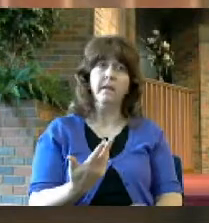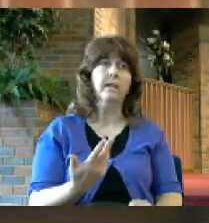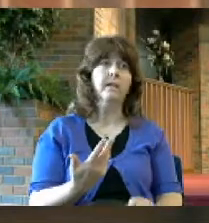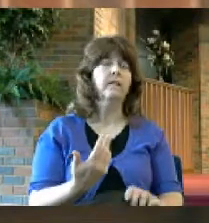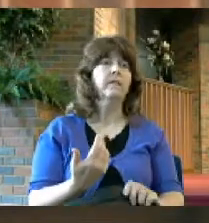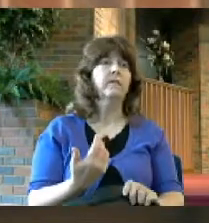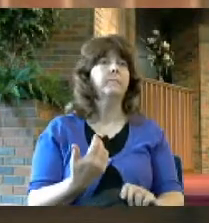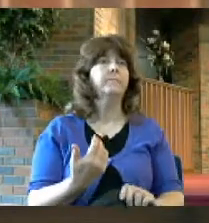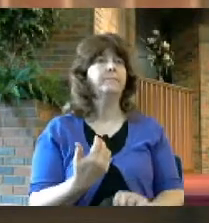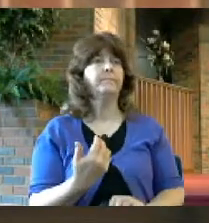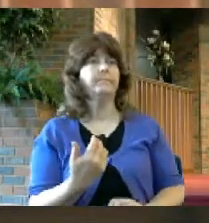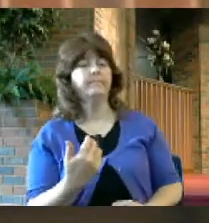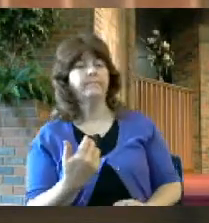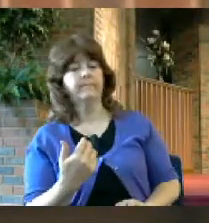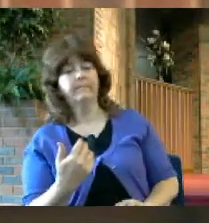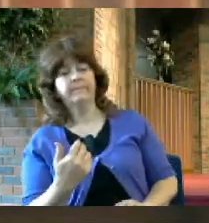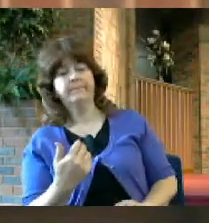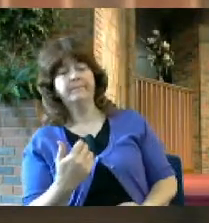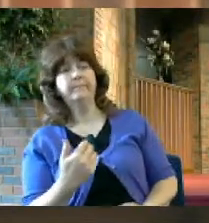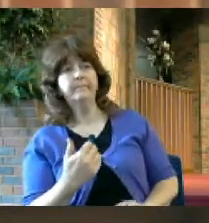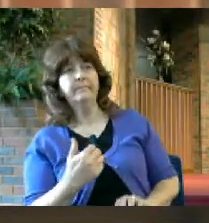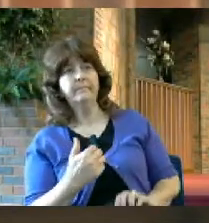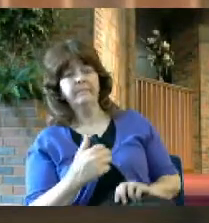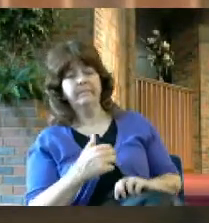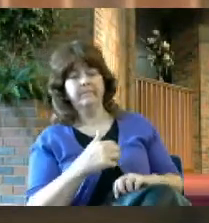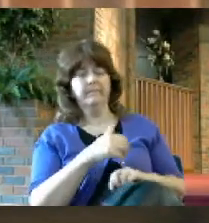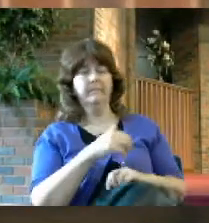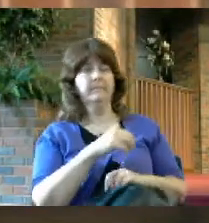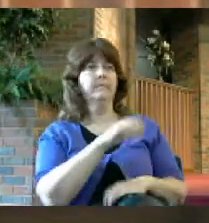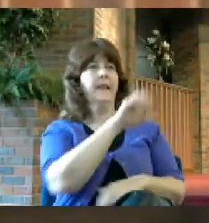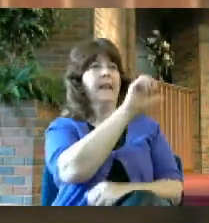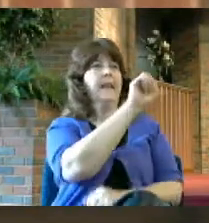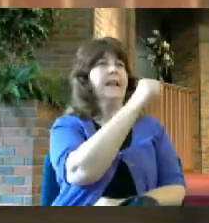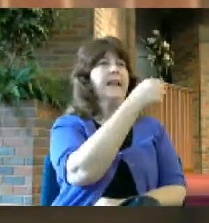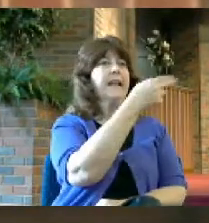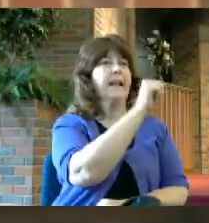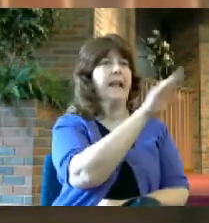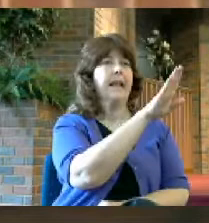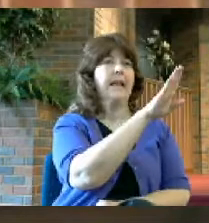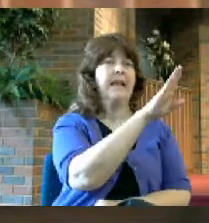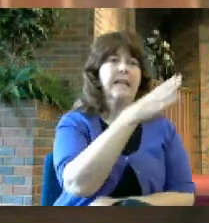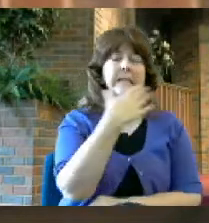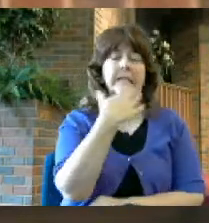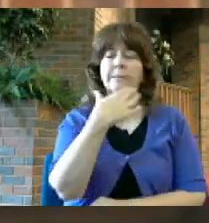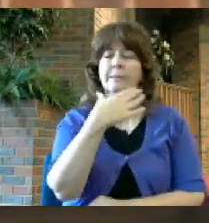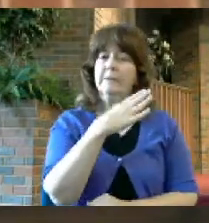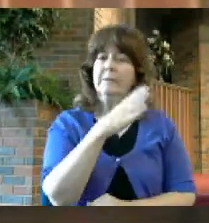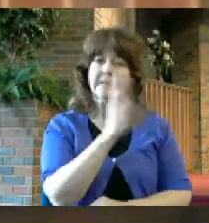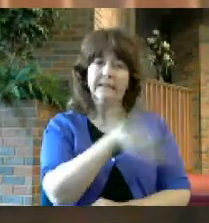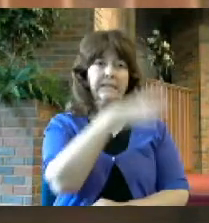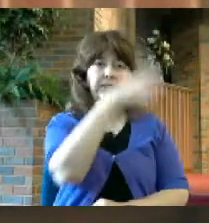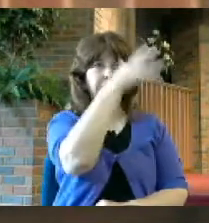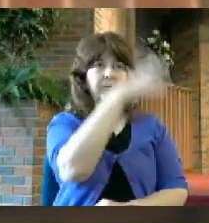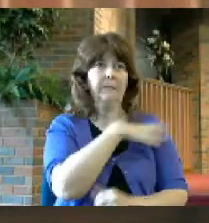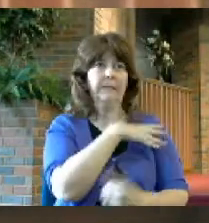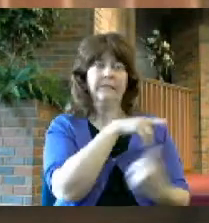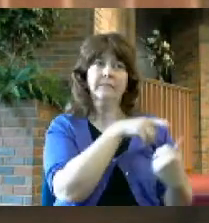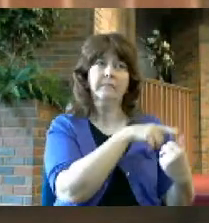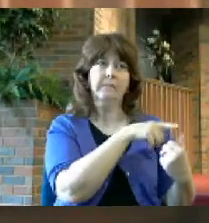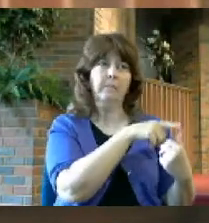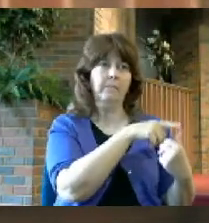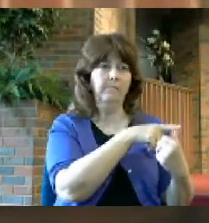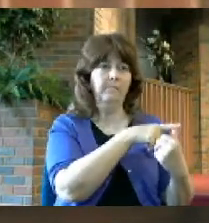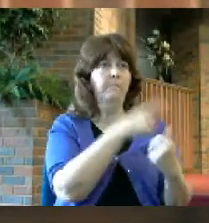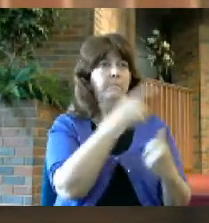Ahab was certainly evil. Who were the enemies of the prophets? Well, we could find several. One, I'll